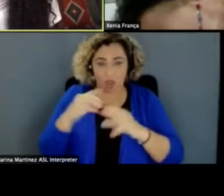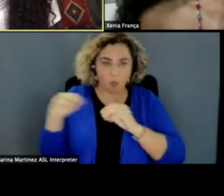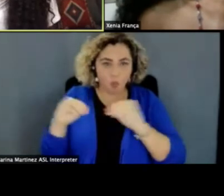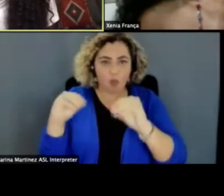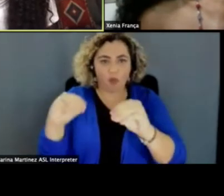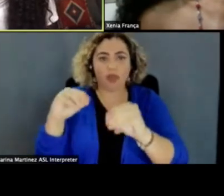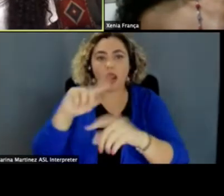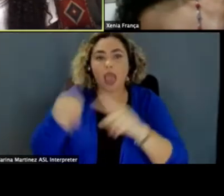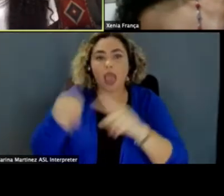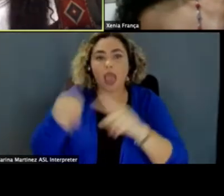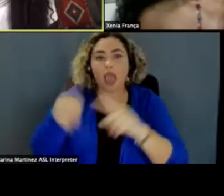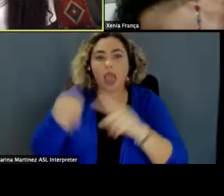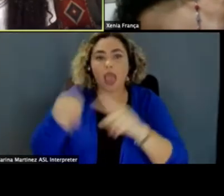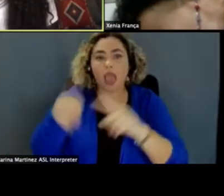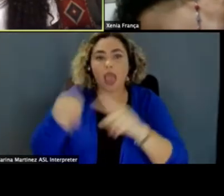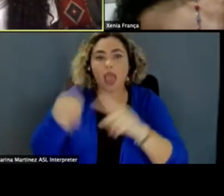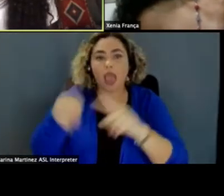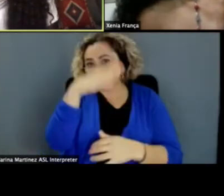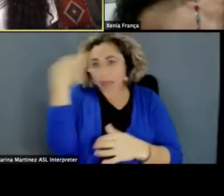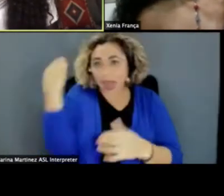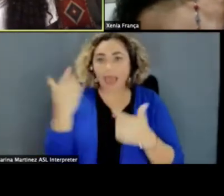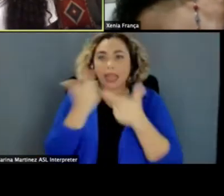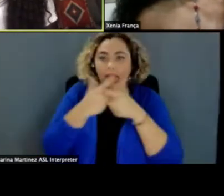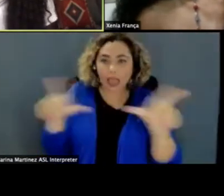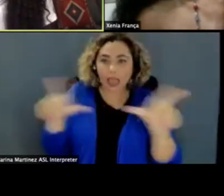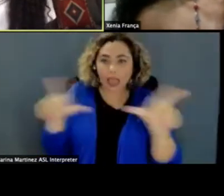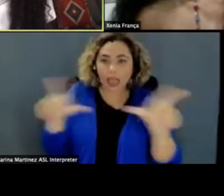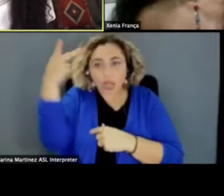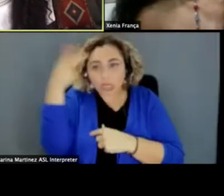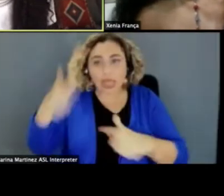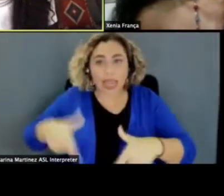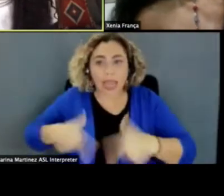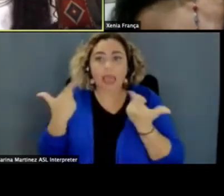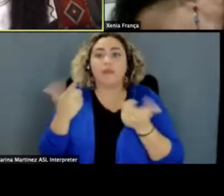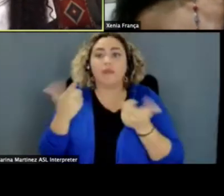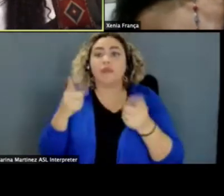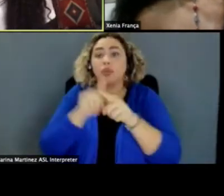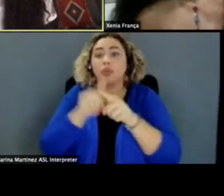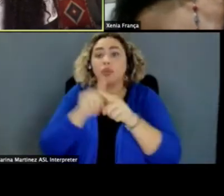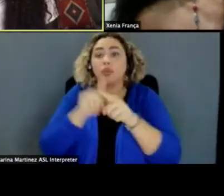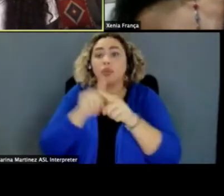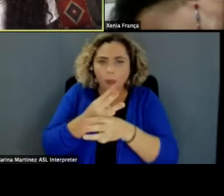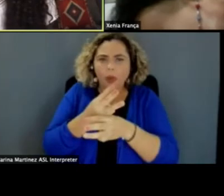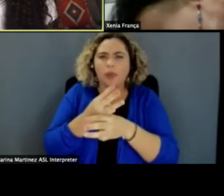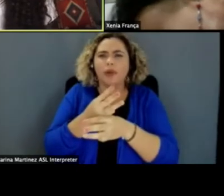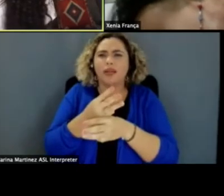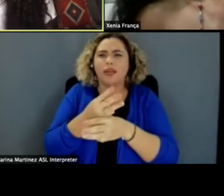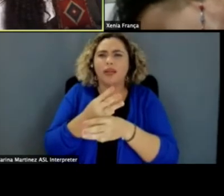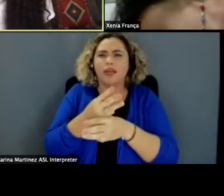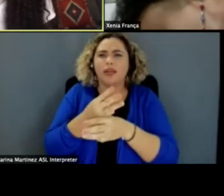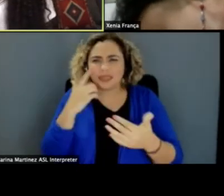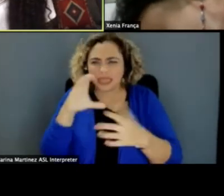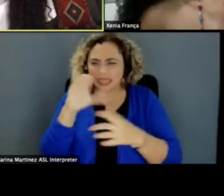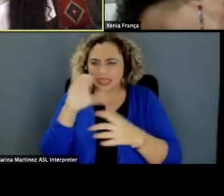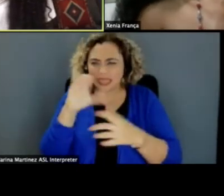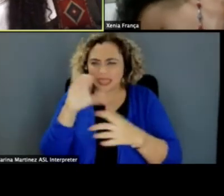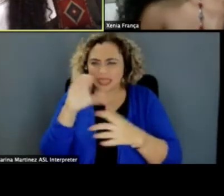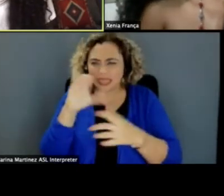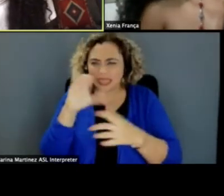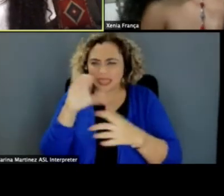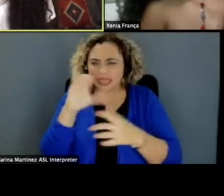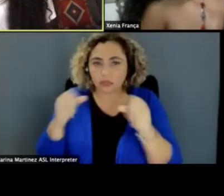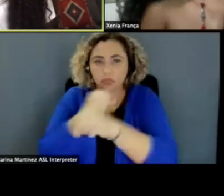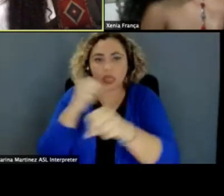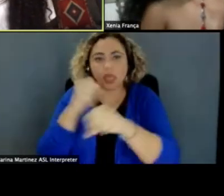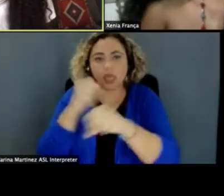Black life and Black liberation politics, as well as global civil unrest, I'm curious of what role you think that